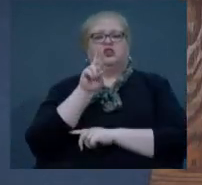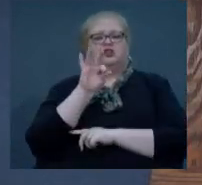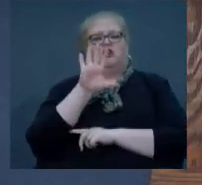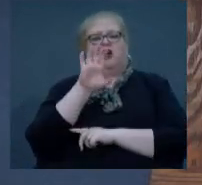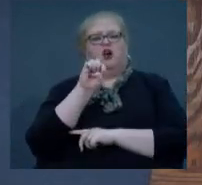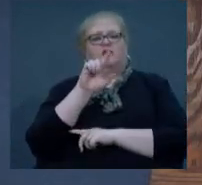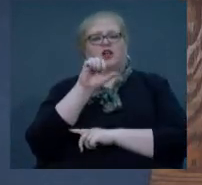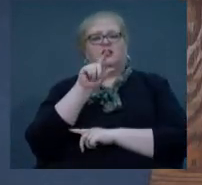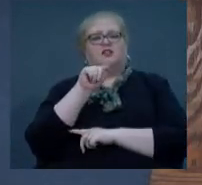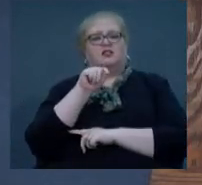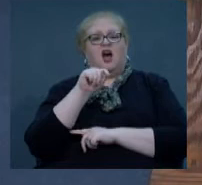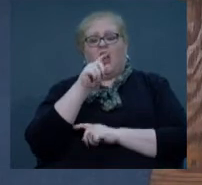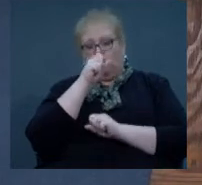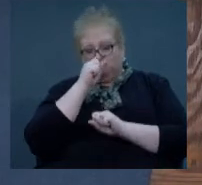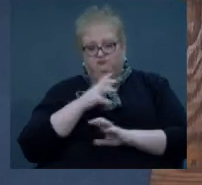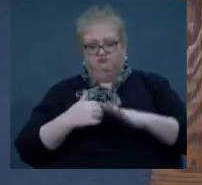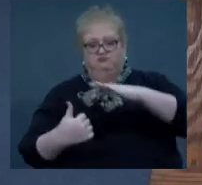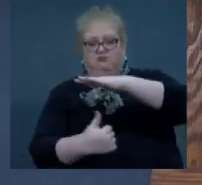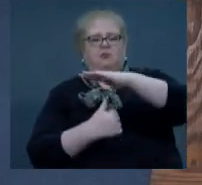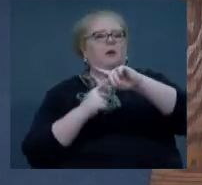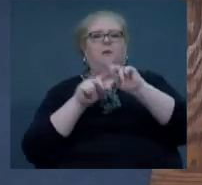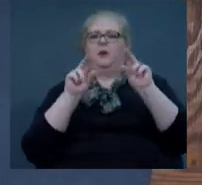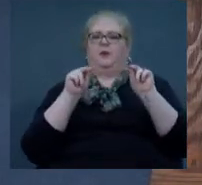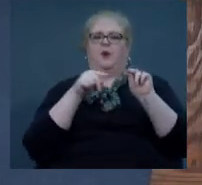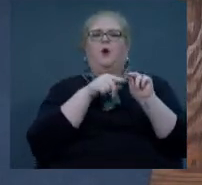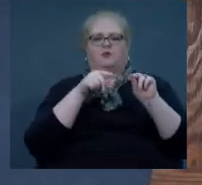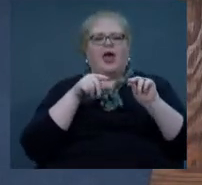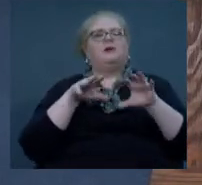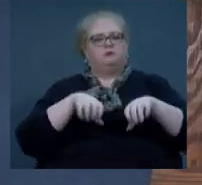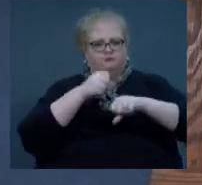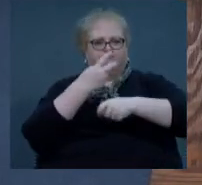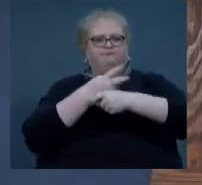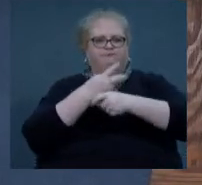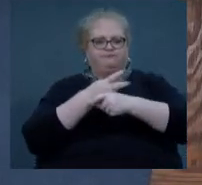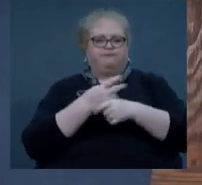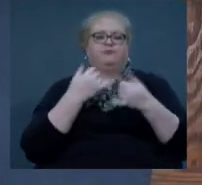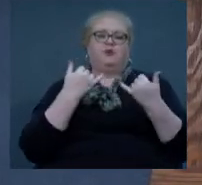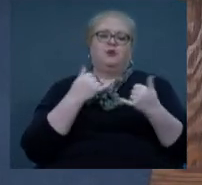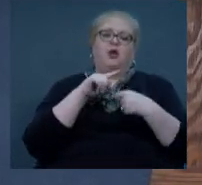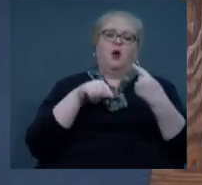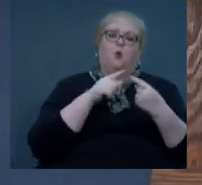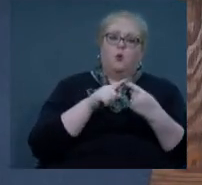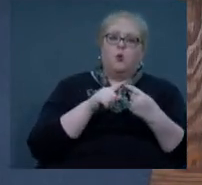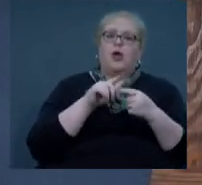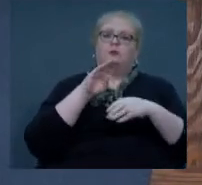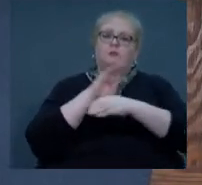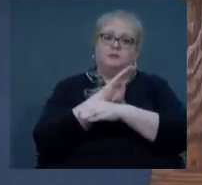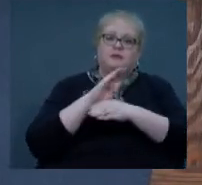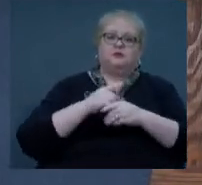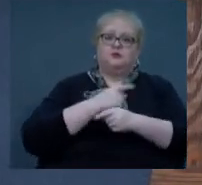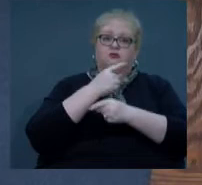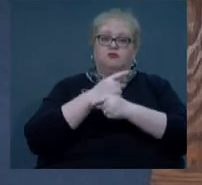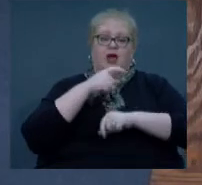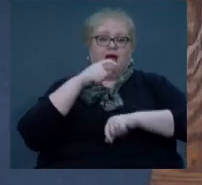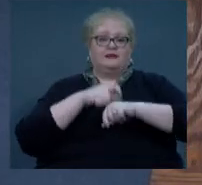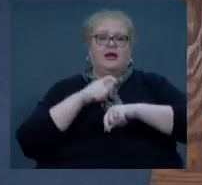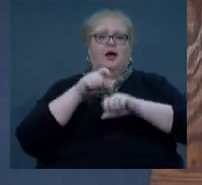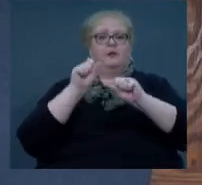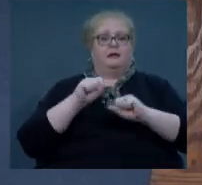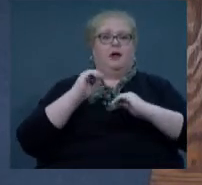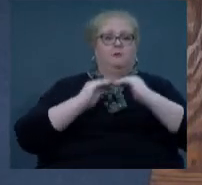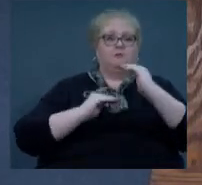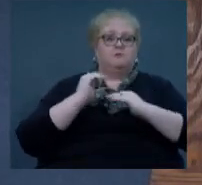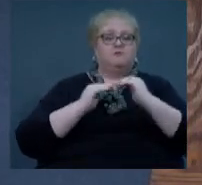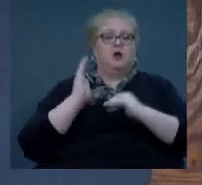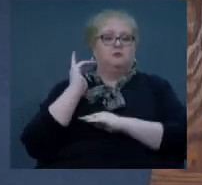So the site is prepared for future vertical construction when the market conditions are right, and as we move into construction, we'll do exactly